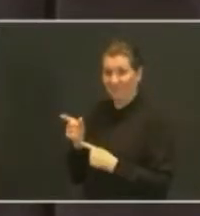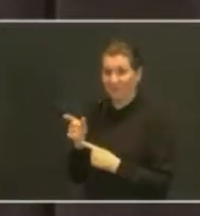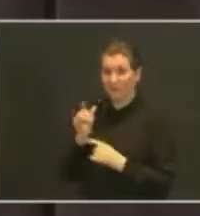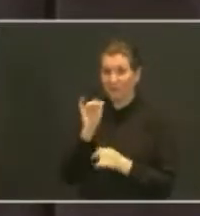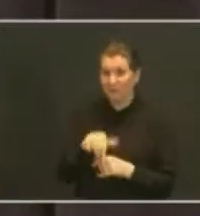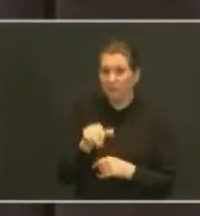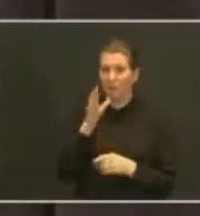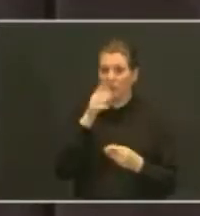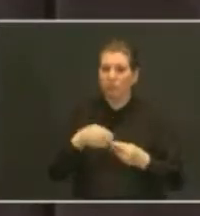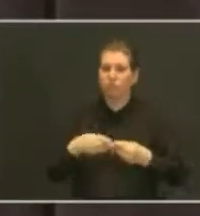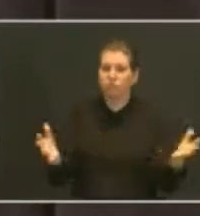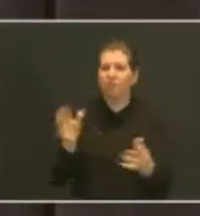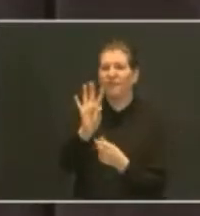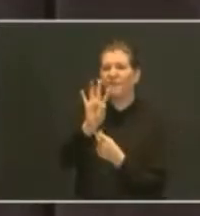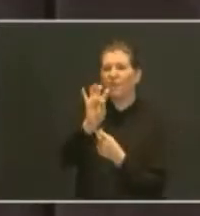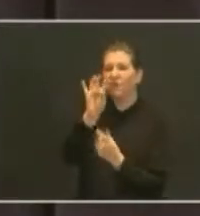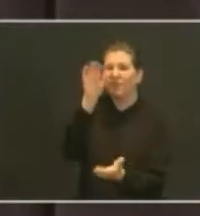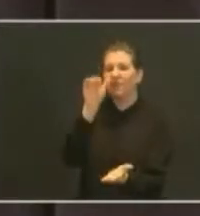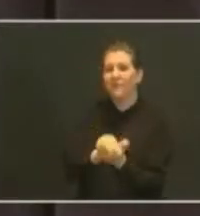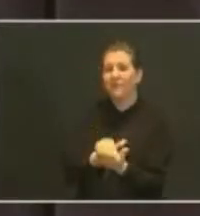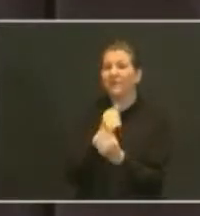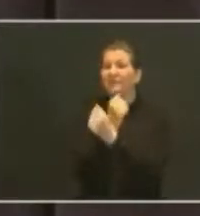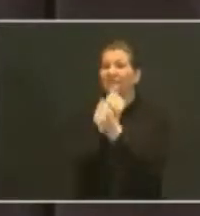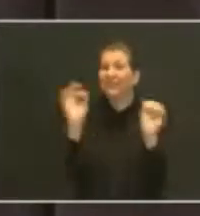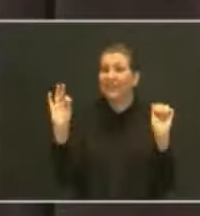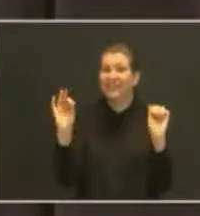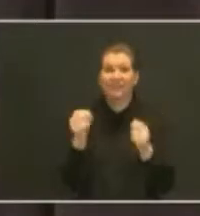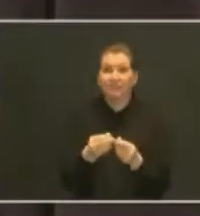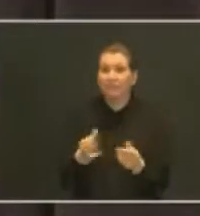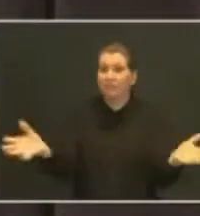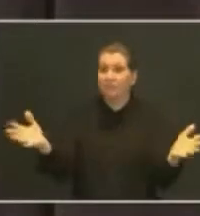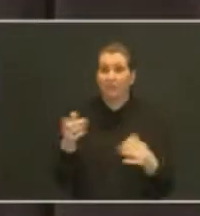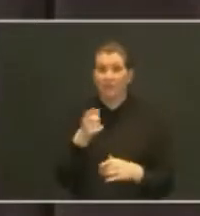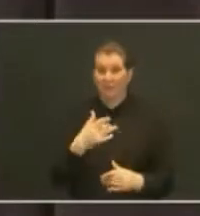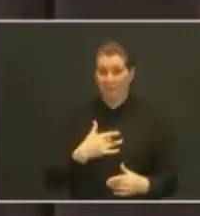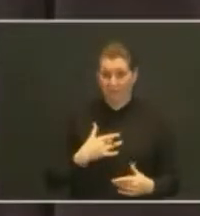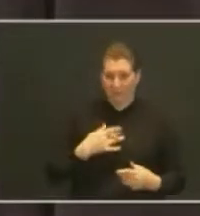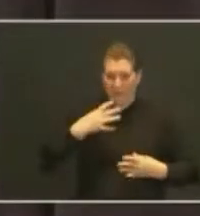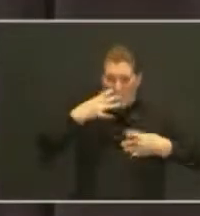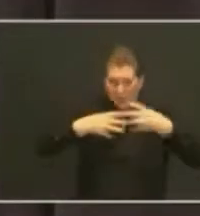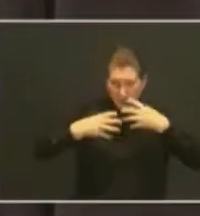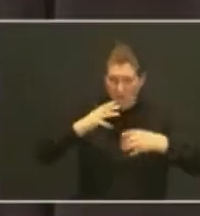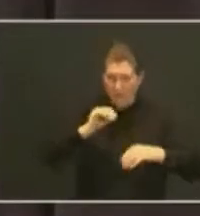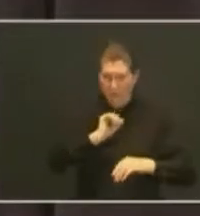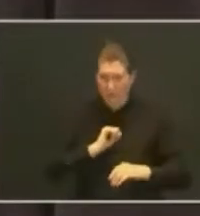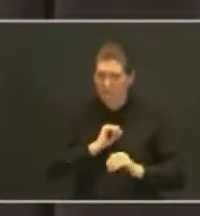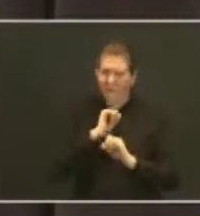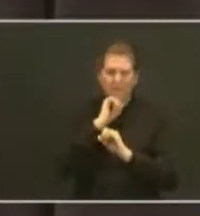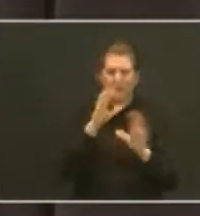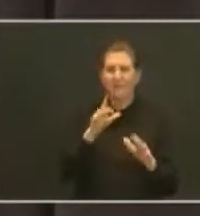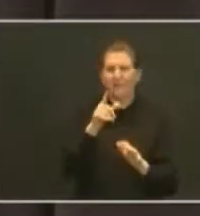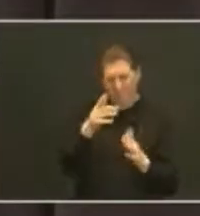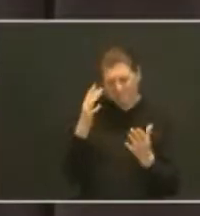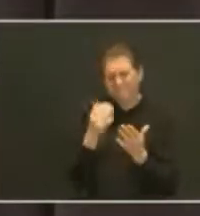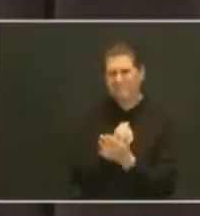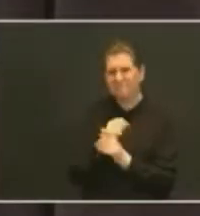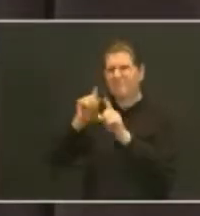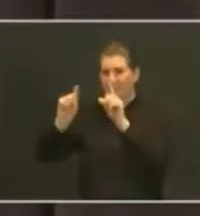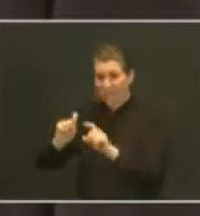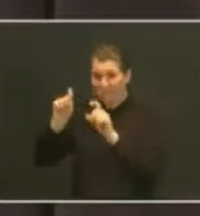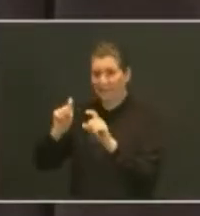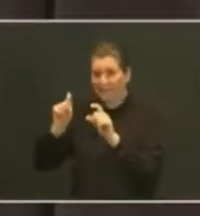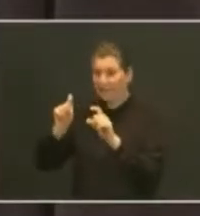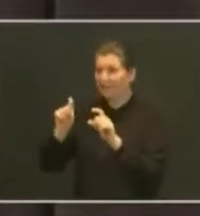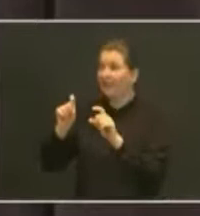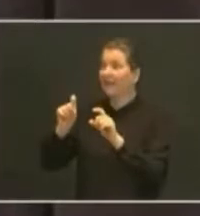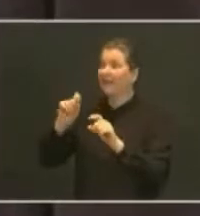go get a test and get a mask. Doing these two things can help you protect your household.